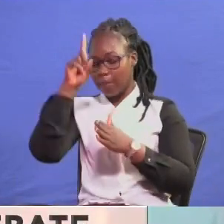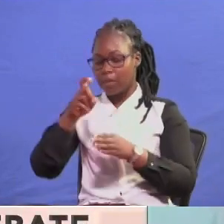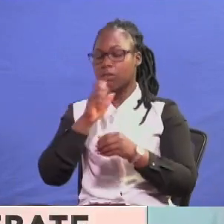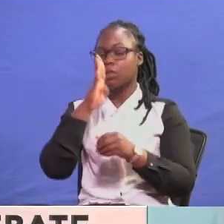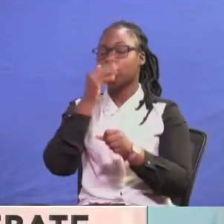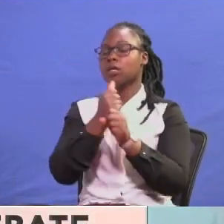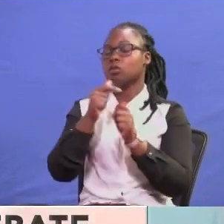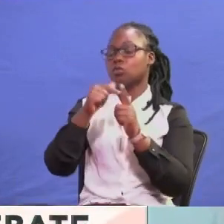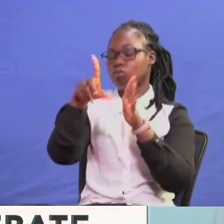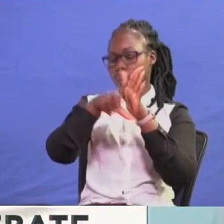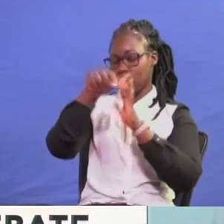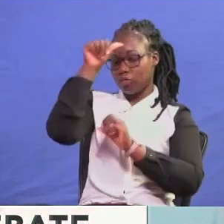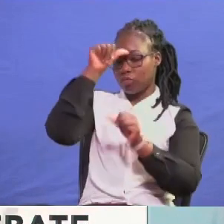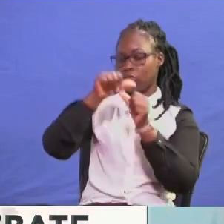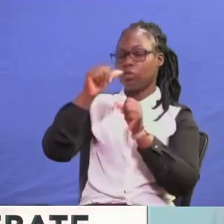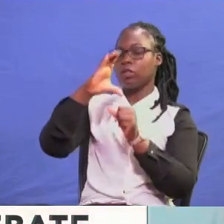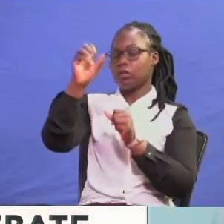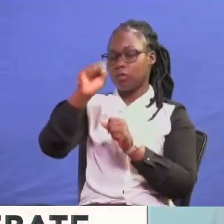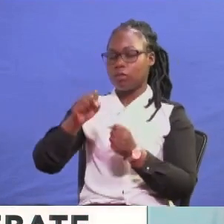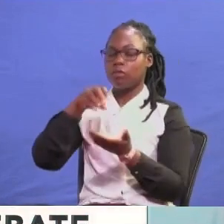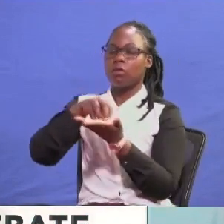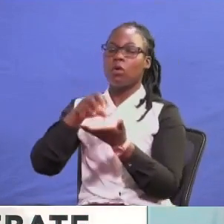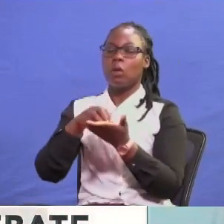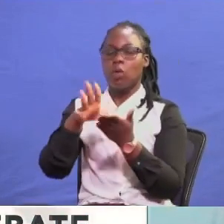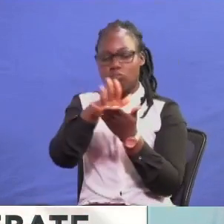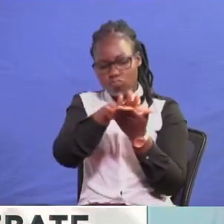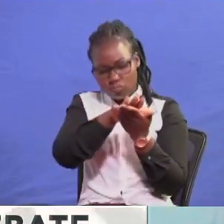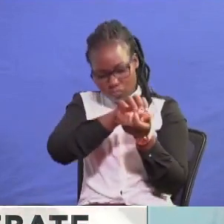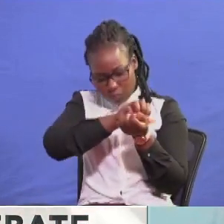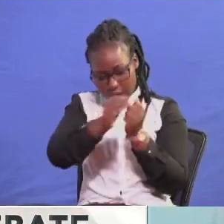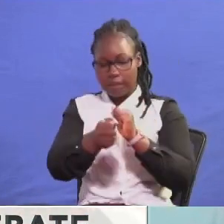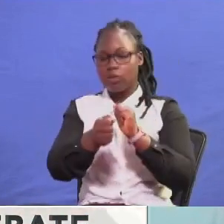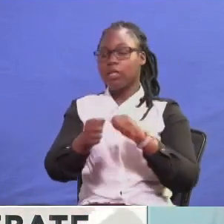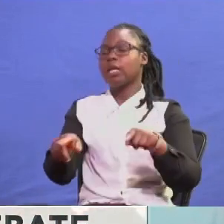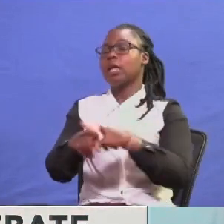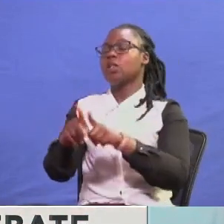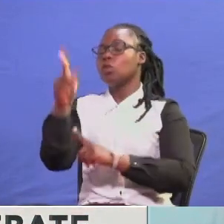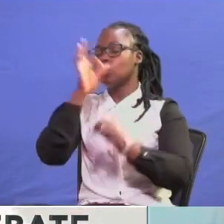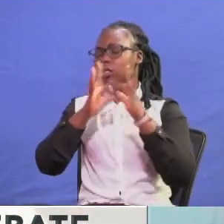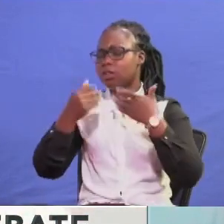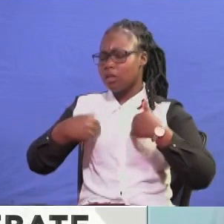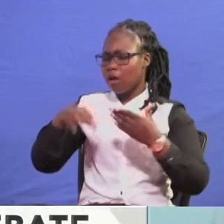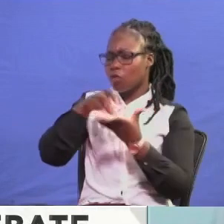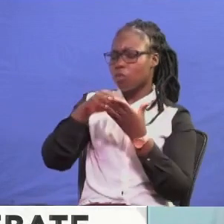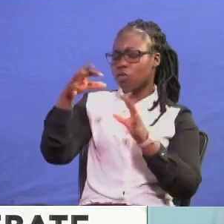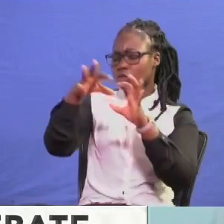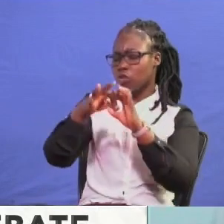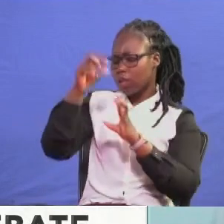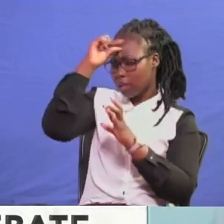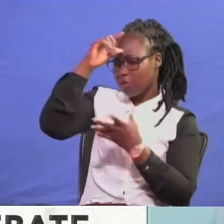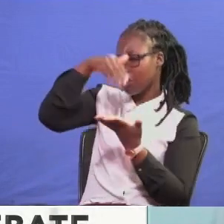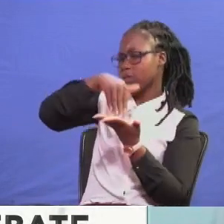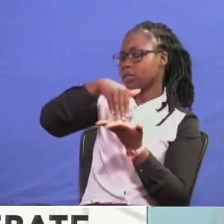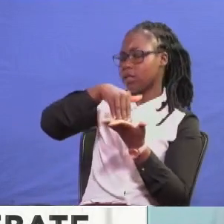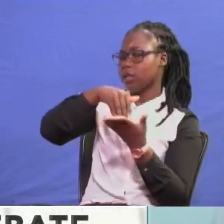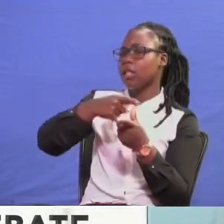law. Remember, the CAS positions were squashed, and therefore, when the opposition joins the government, again,